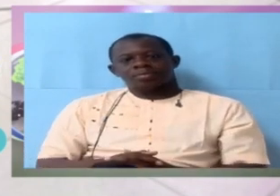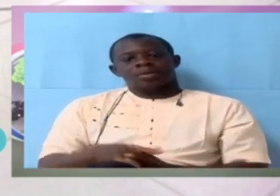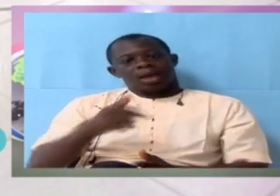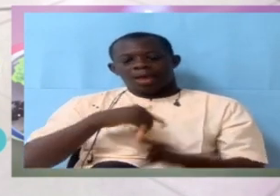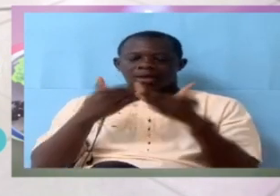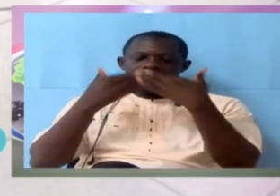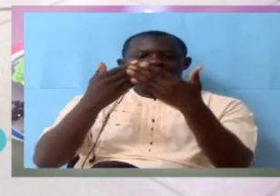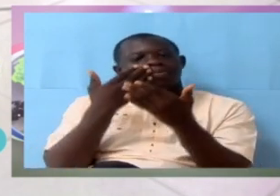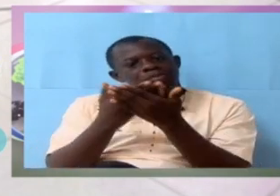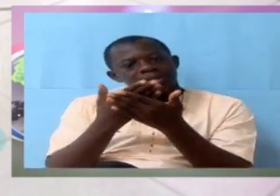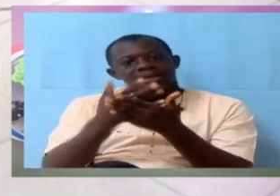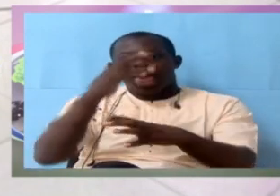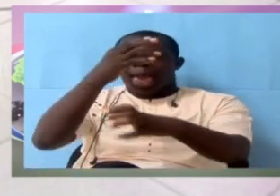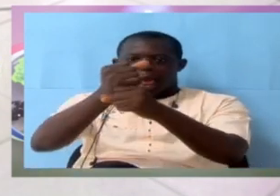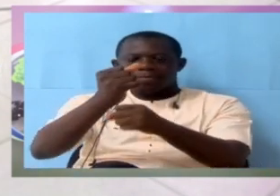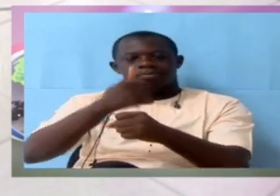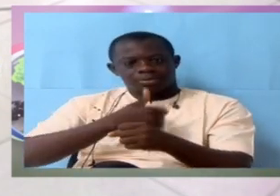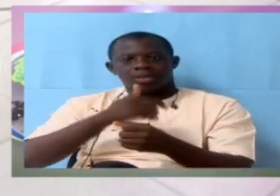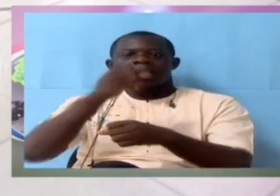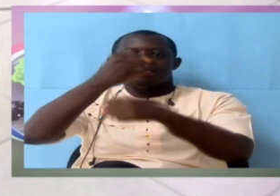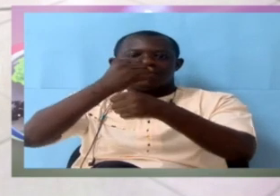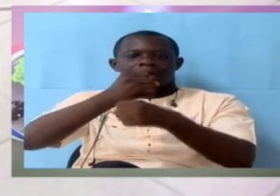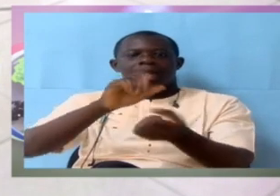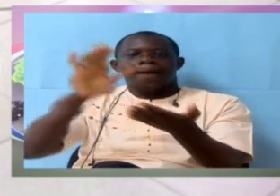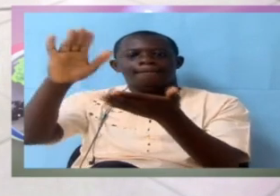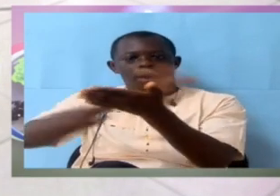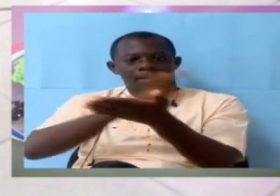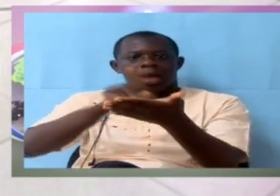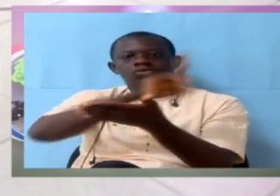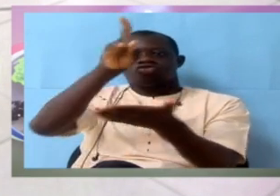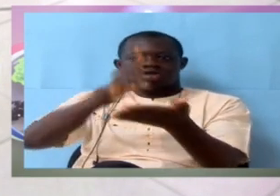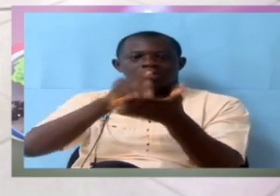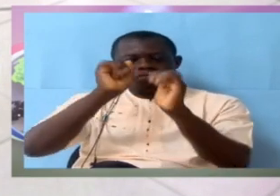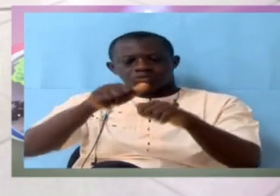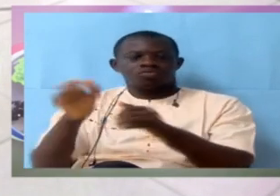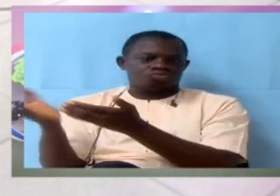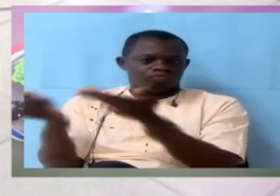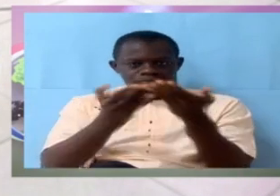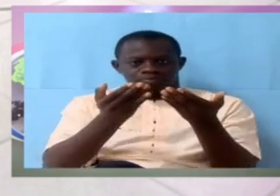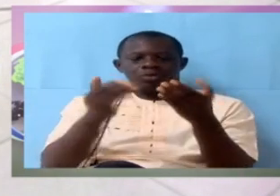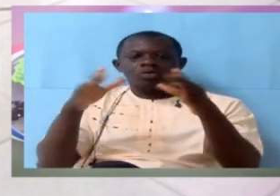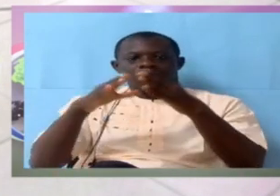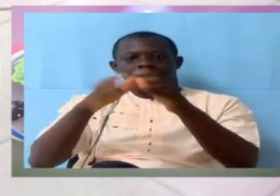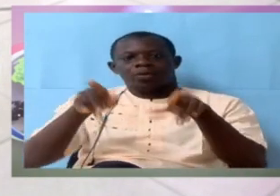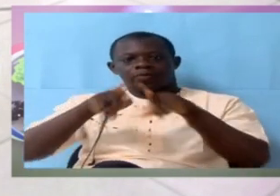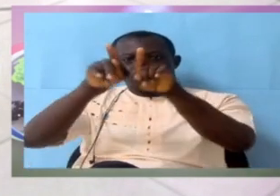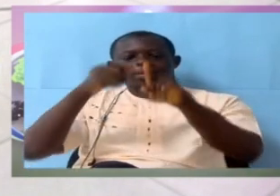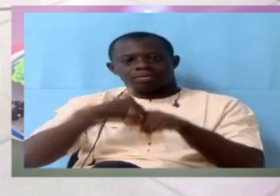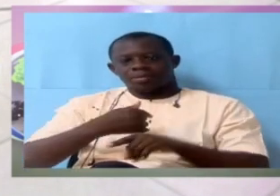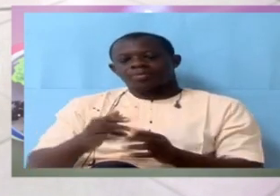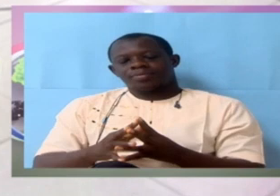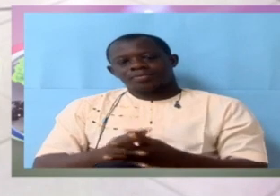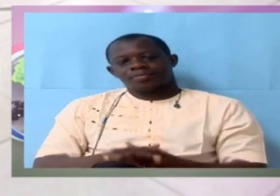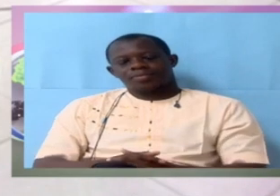I told him, can you please help me and prepare a document for me which I can take along with me? On